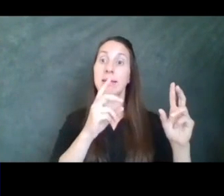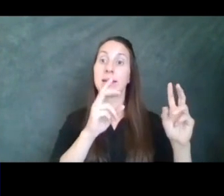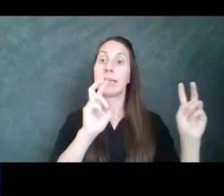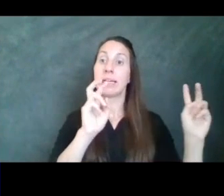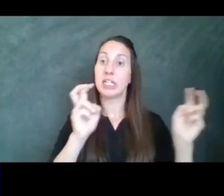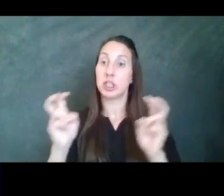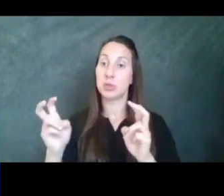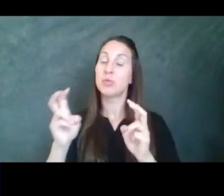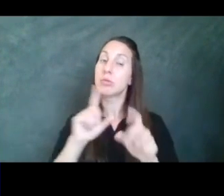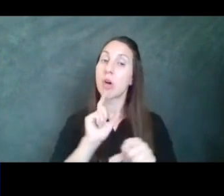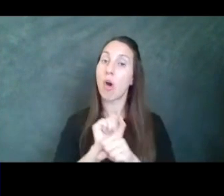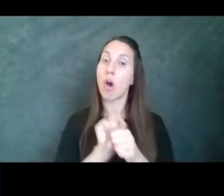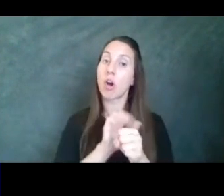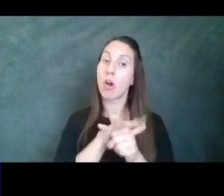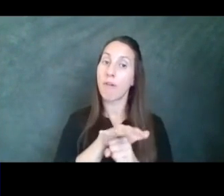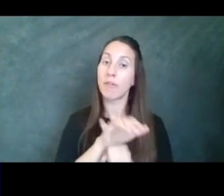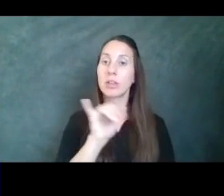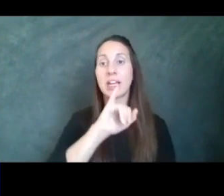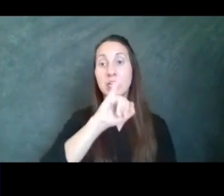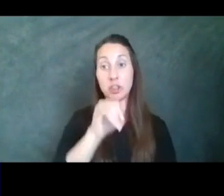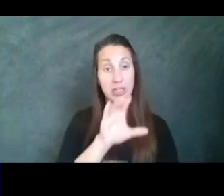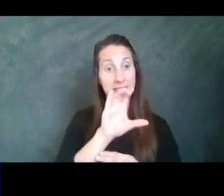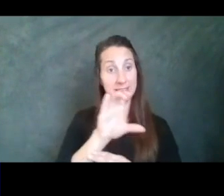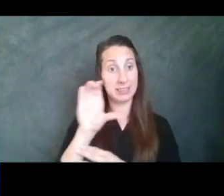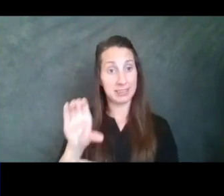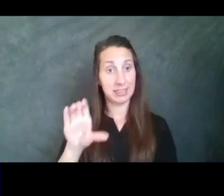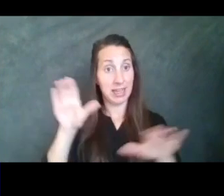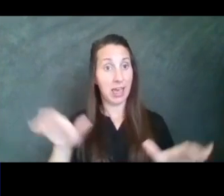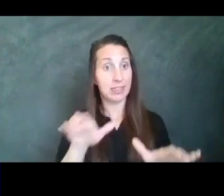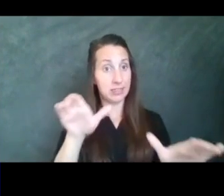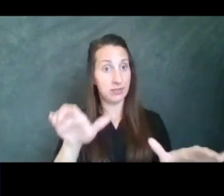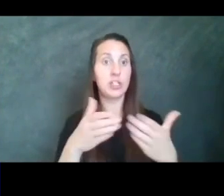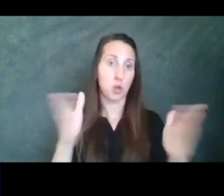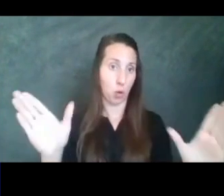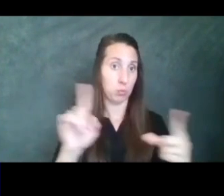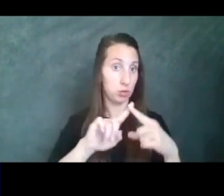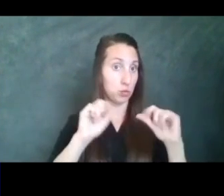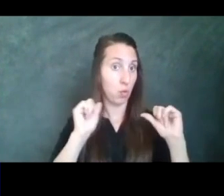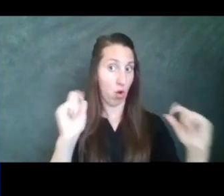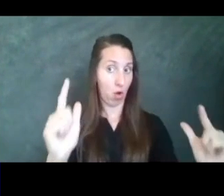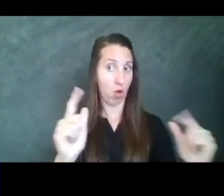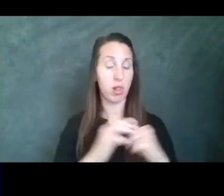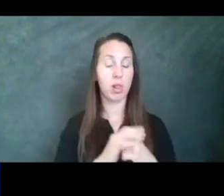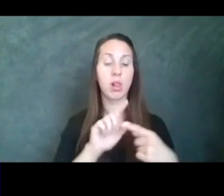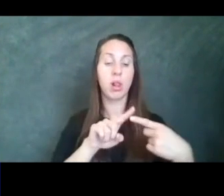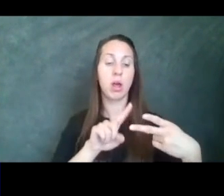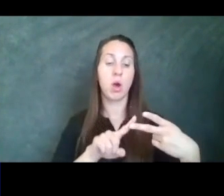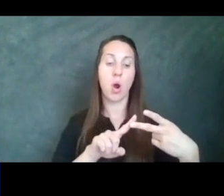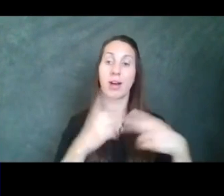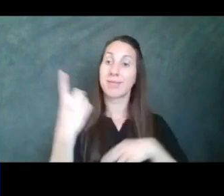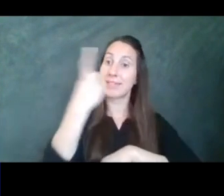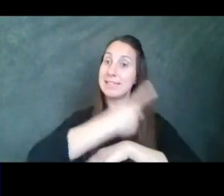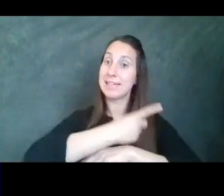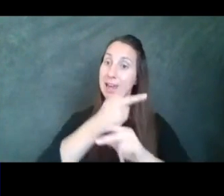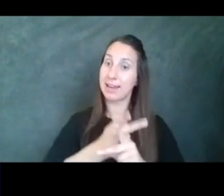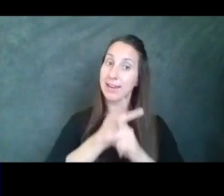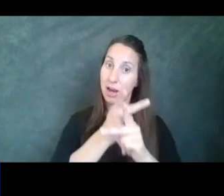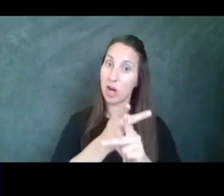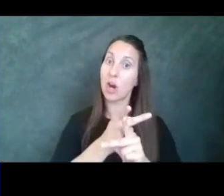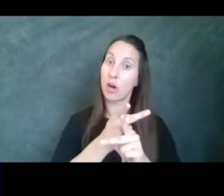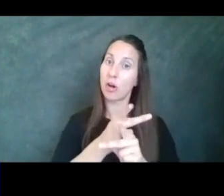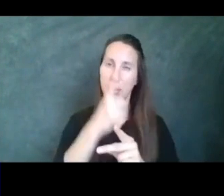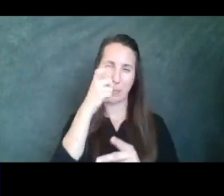as JCC activities that are open to everybody, or daycare centers that are open to